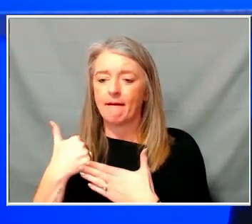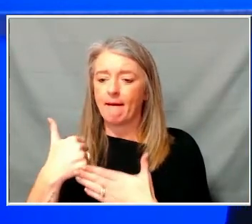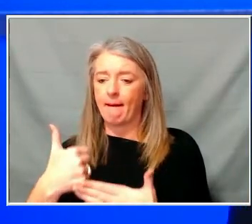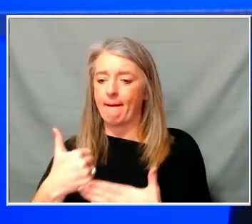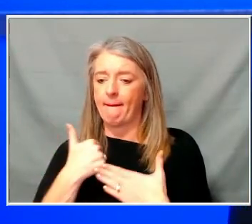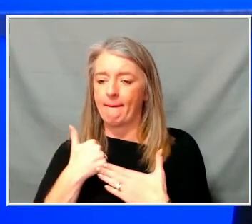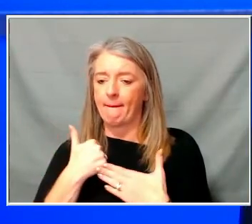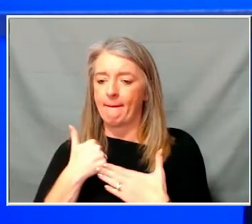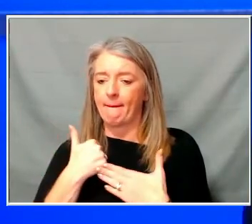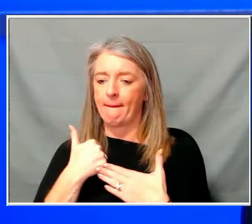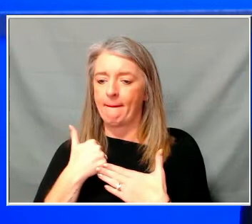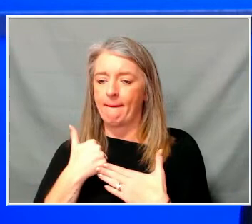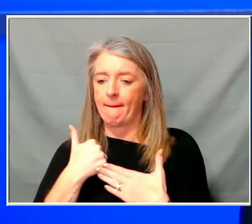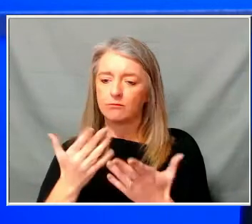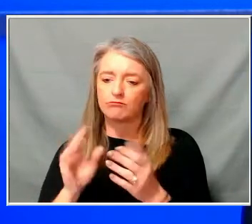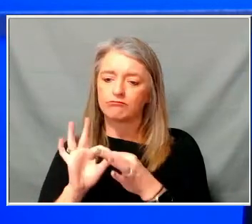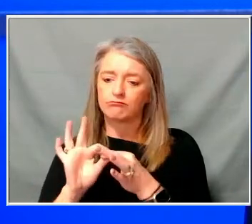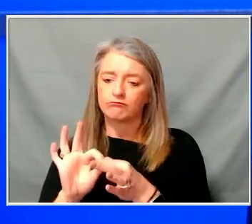feel either more connected,